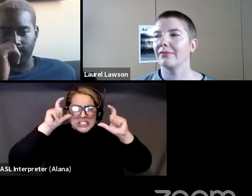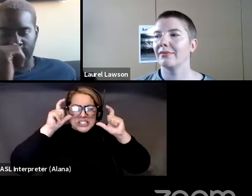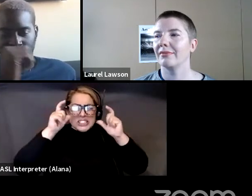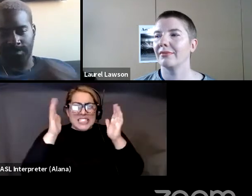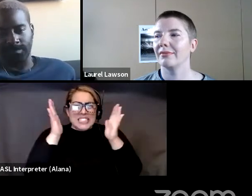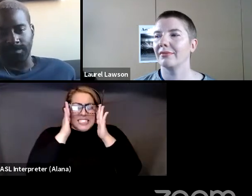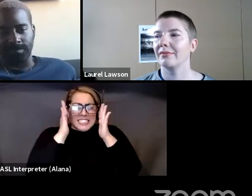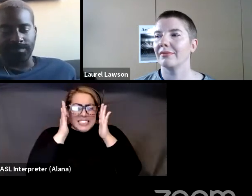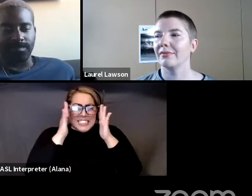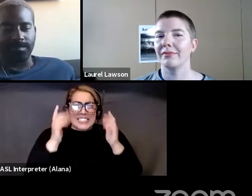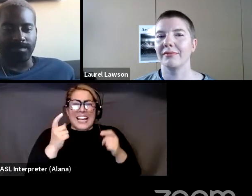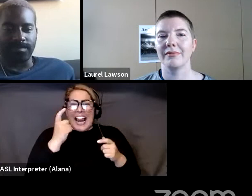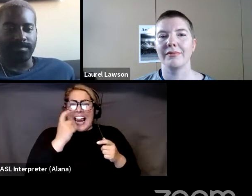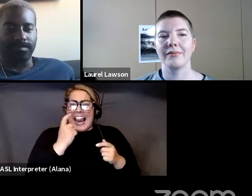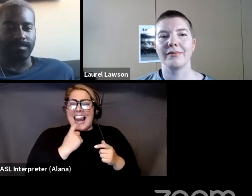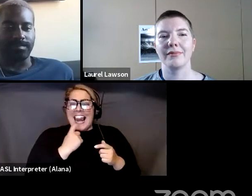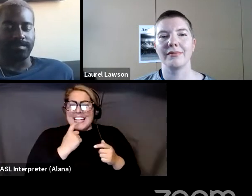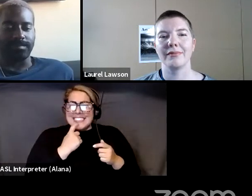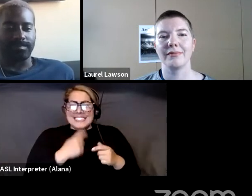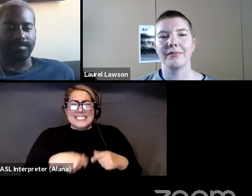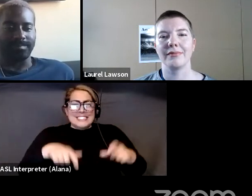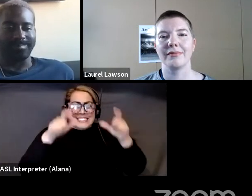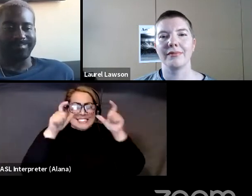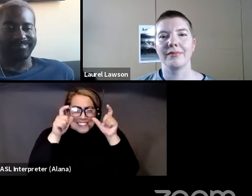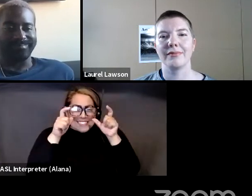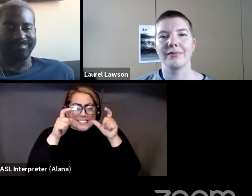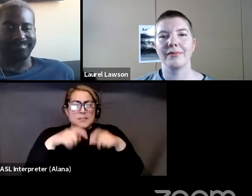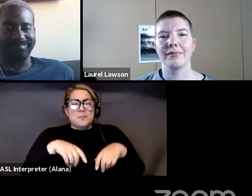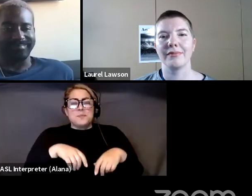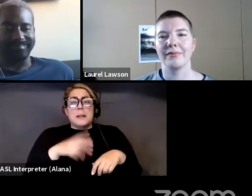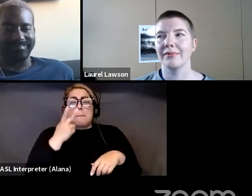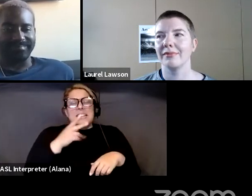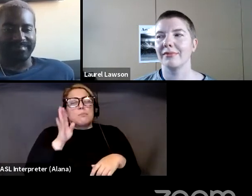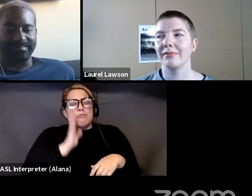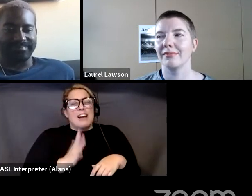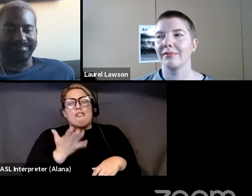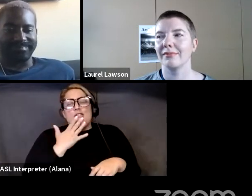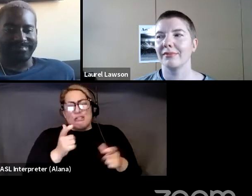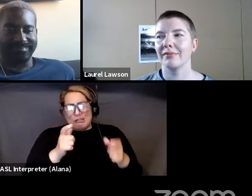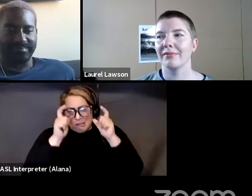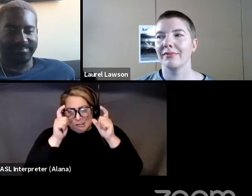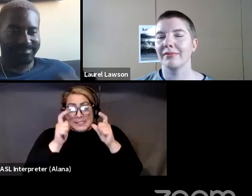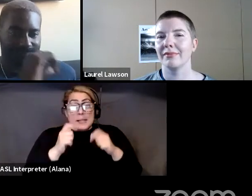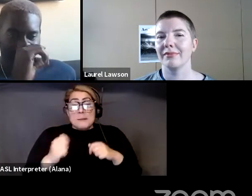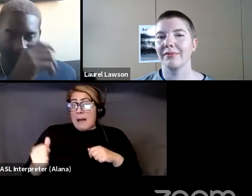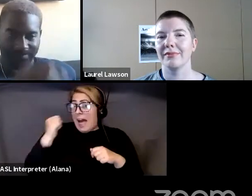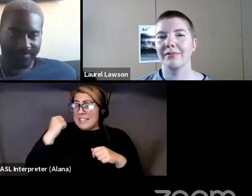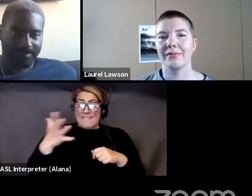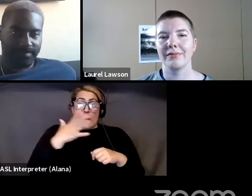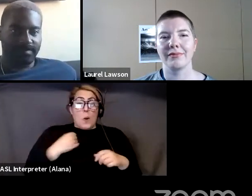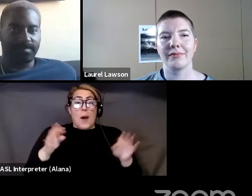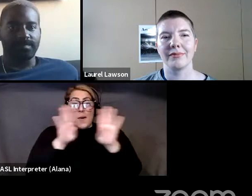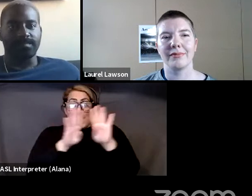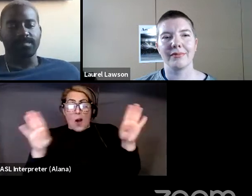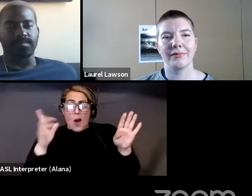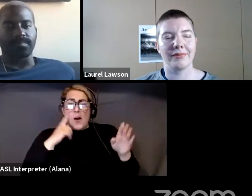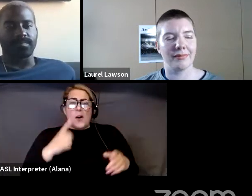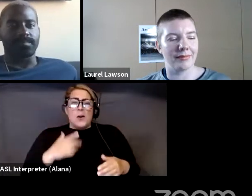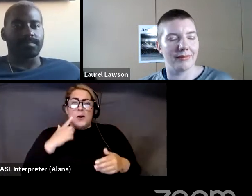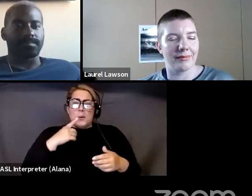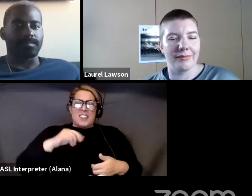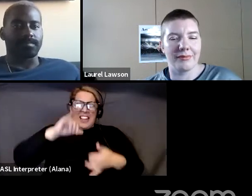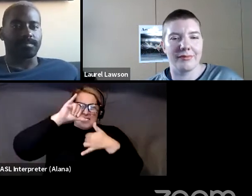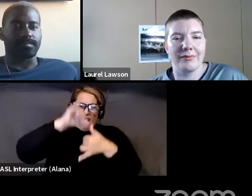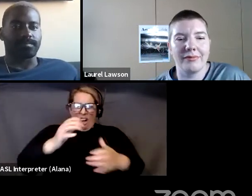the sides of, pink and brown glasses. Behind me is a white wall and a tall and